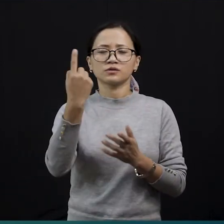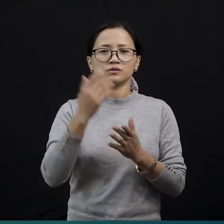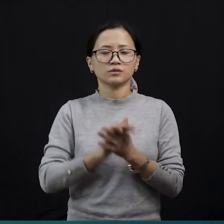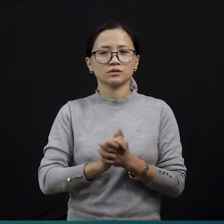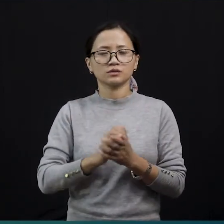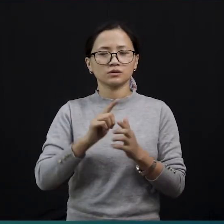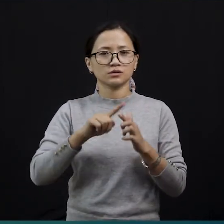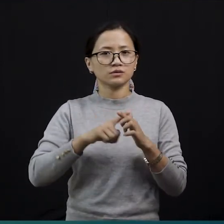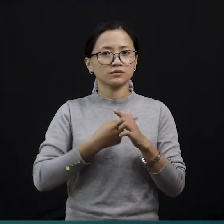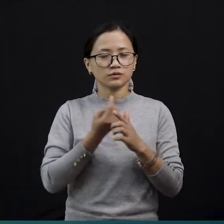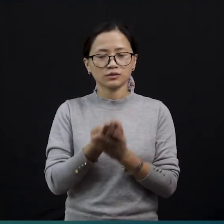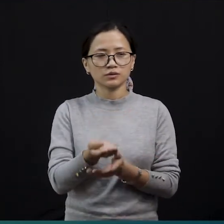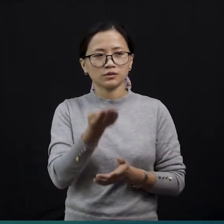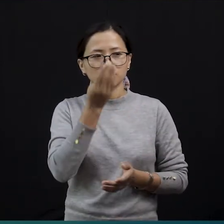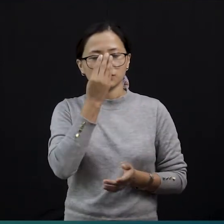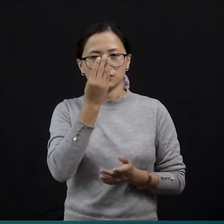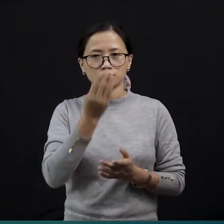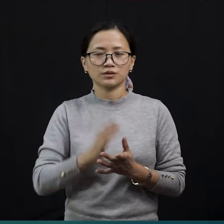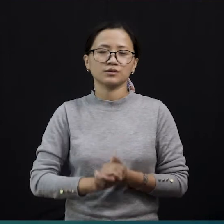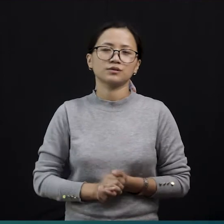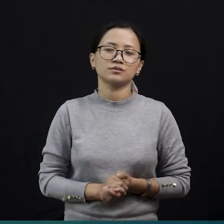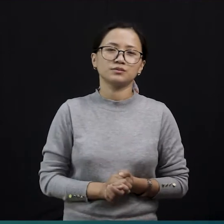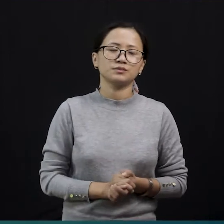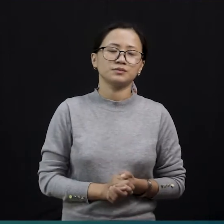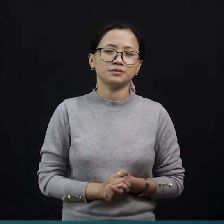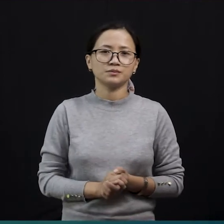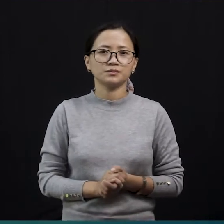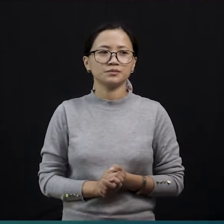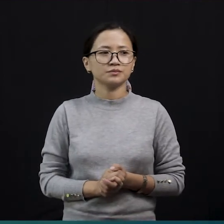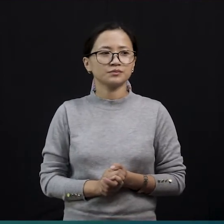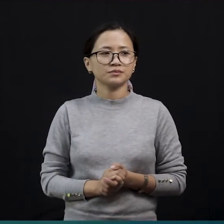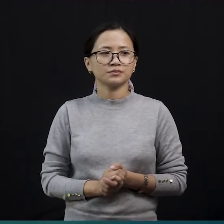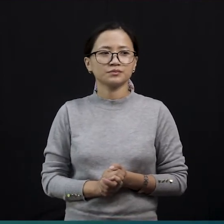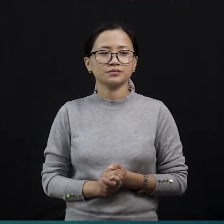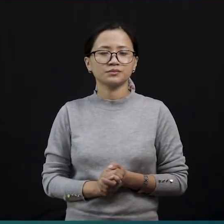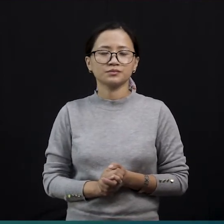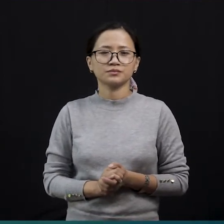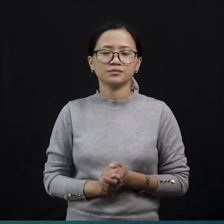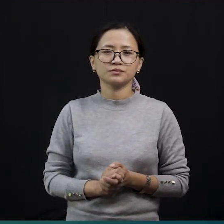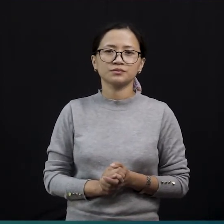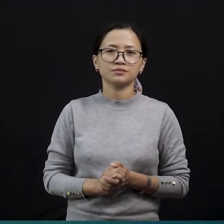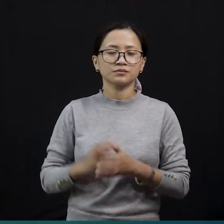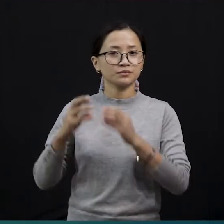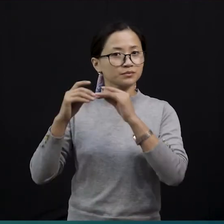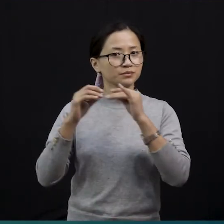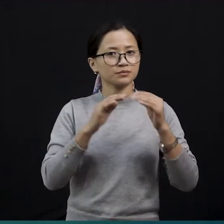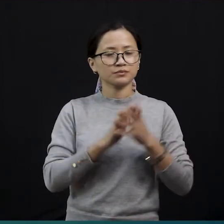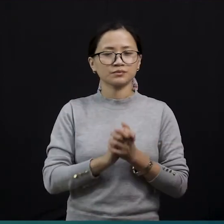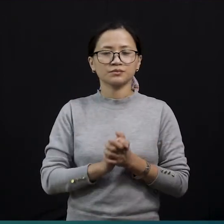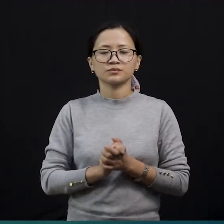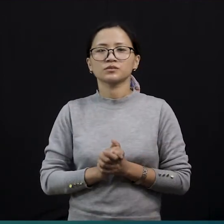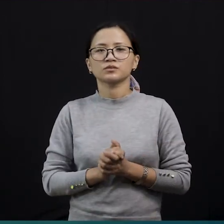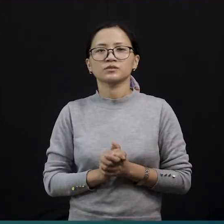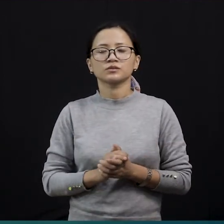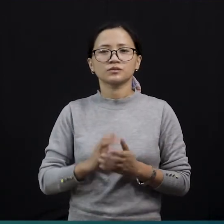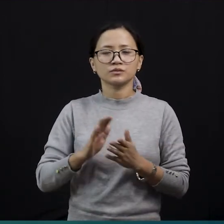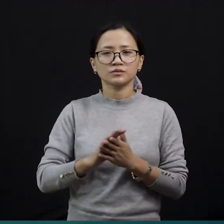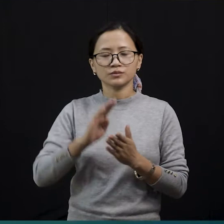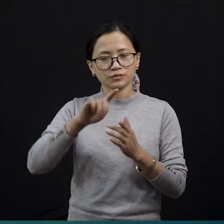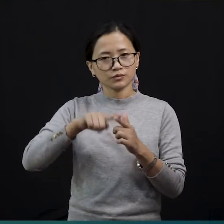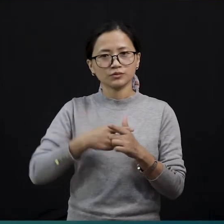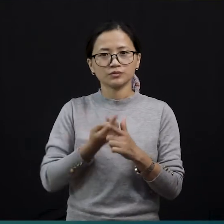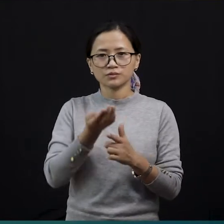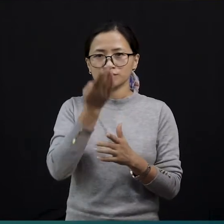the year is, children, it is January, right? Okay, let's read together.